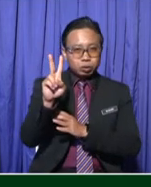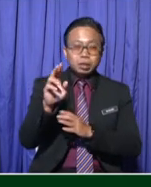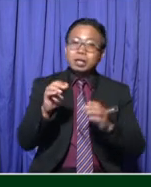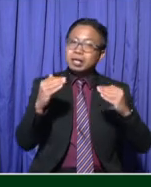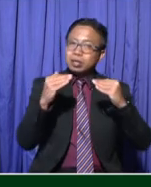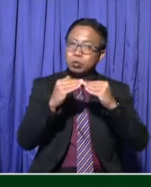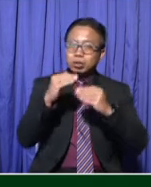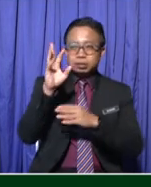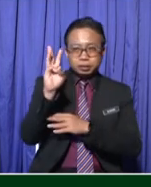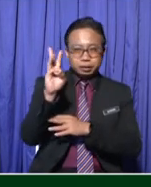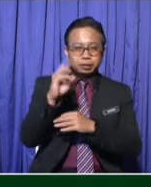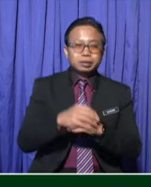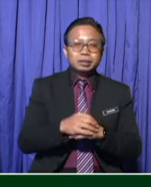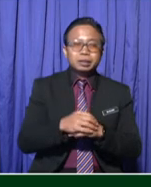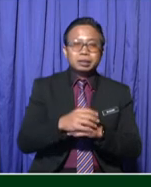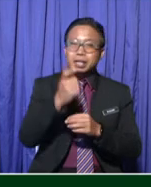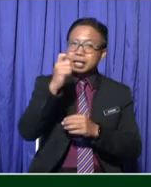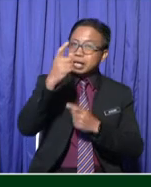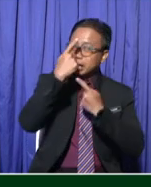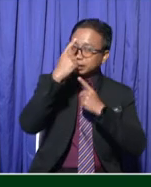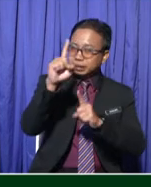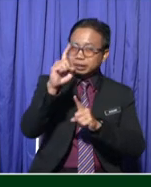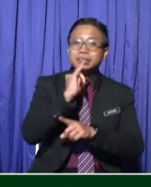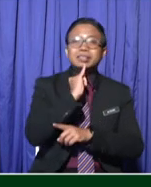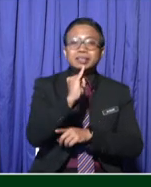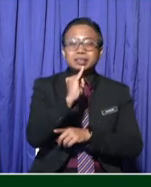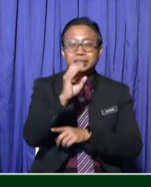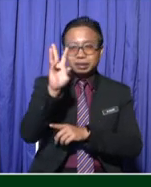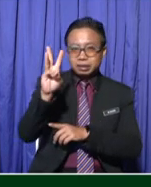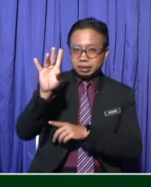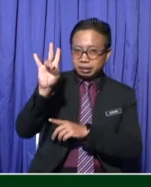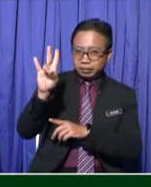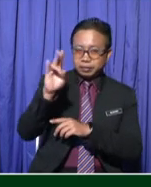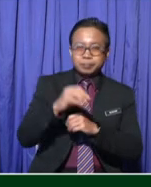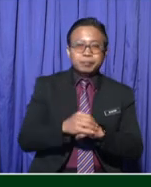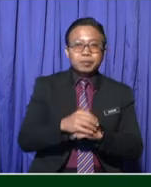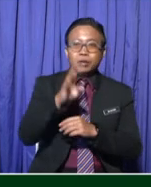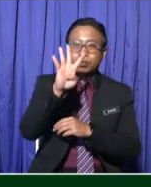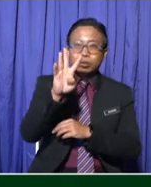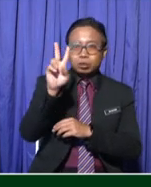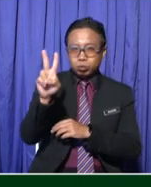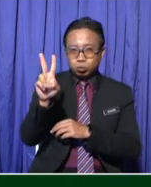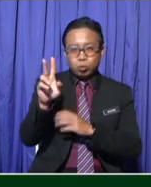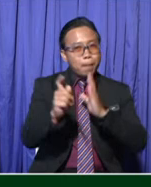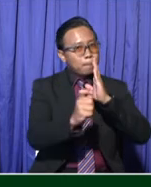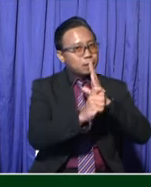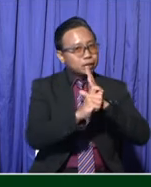6. The answer is 67. 42